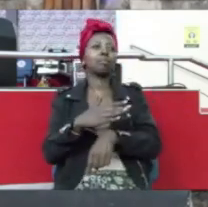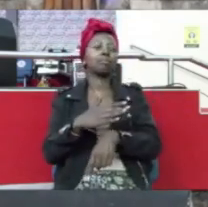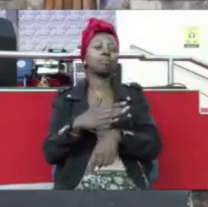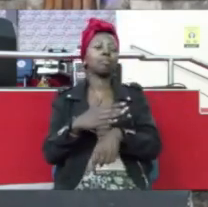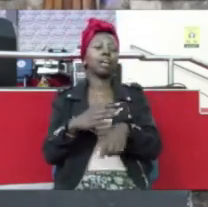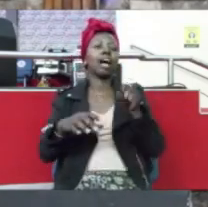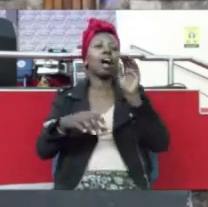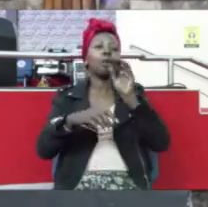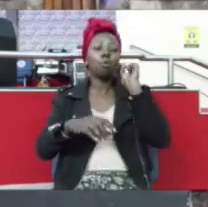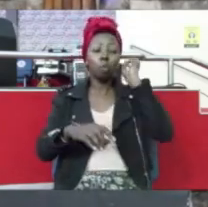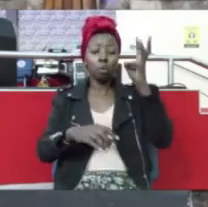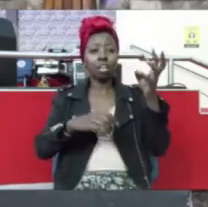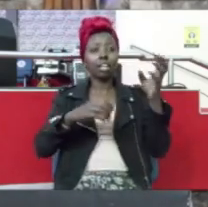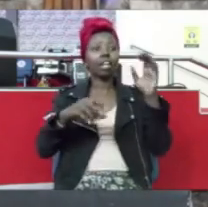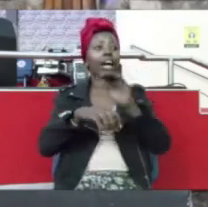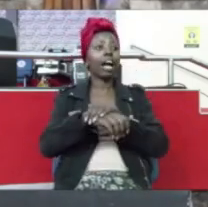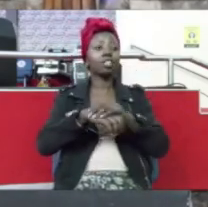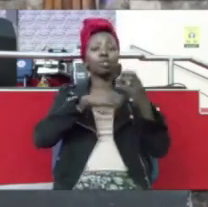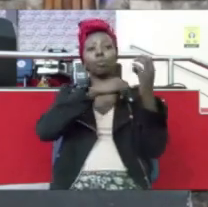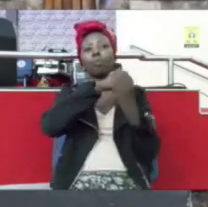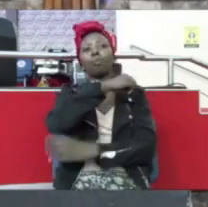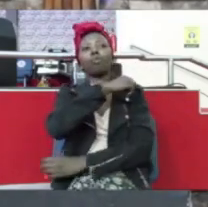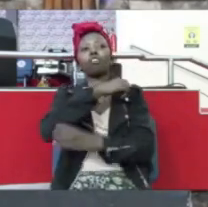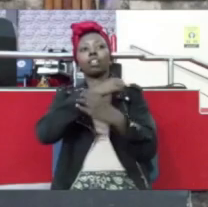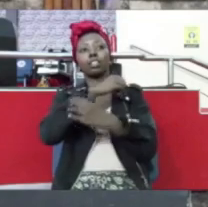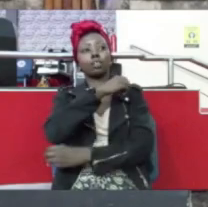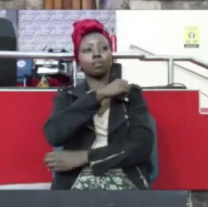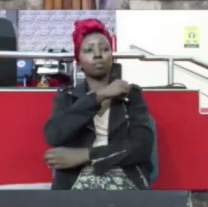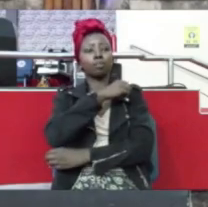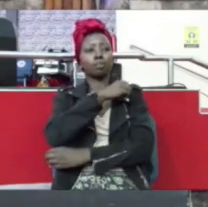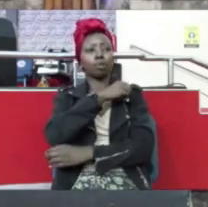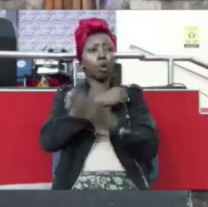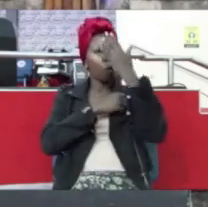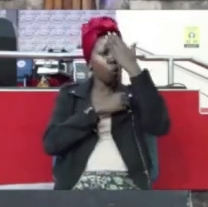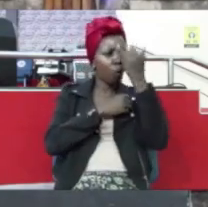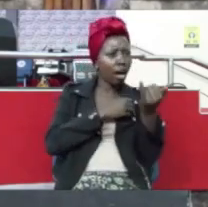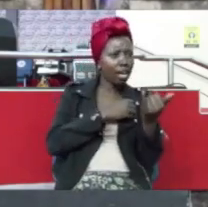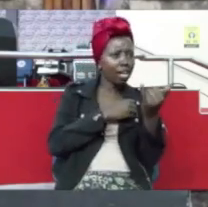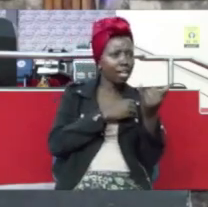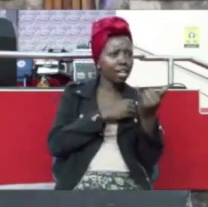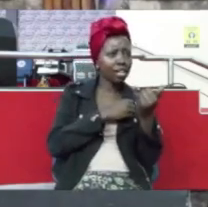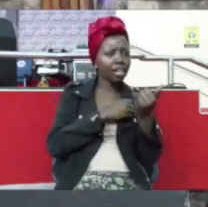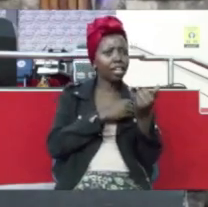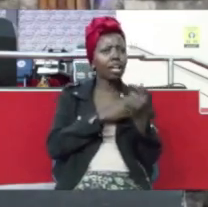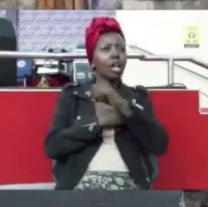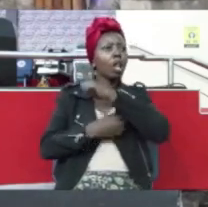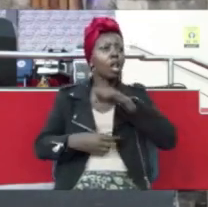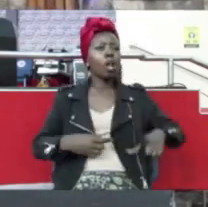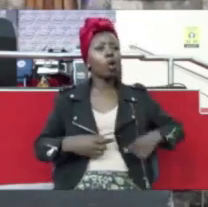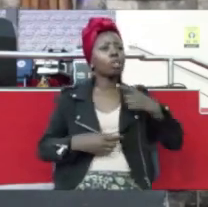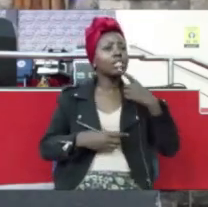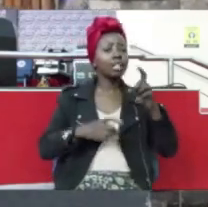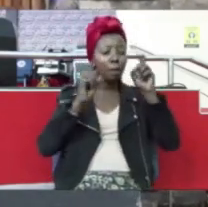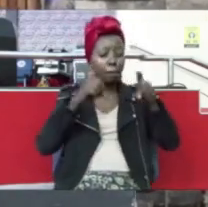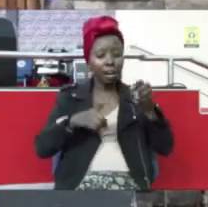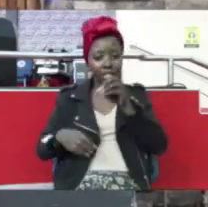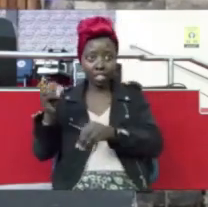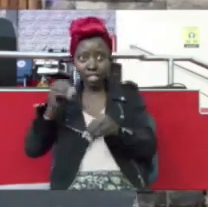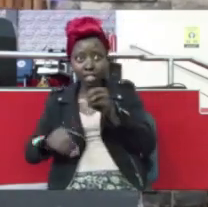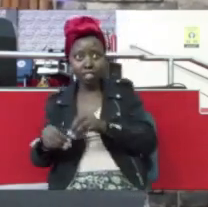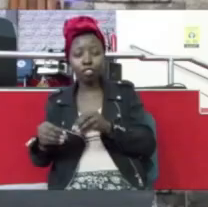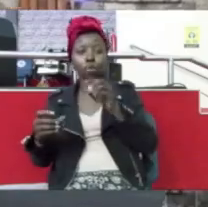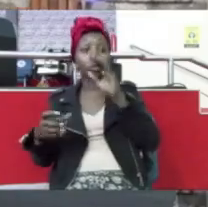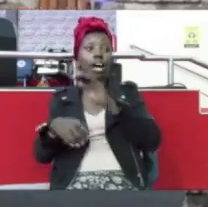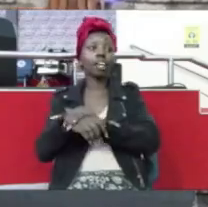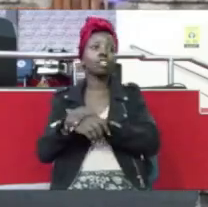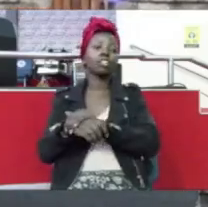your portion. Ufukara utakuwa ni urithi wako. Because that is the principle that the Lord has set in place. Kwa sababu hiyo ndio kanuni ambayo